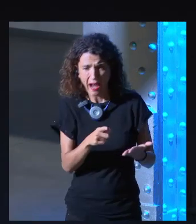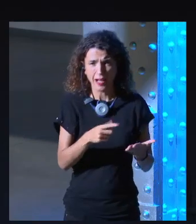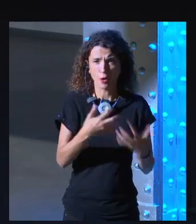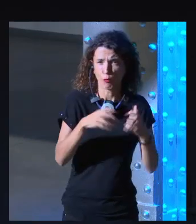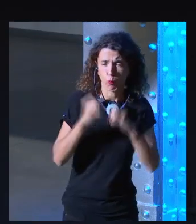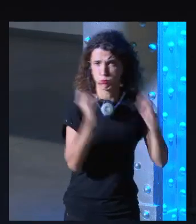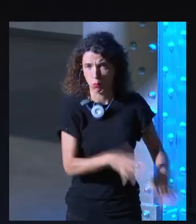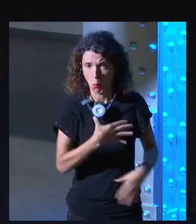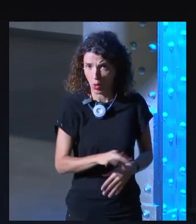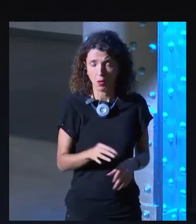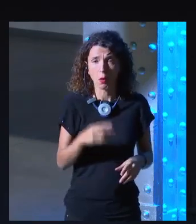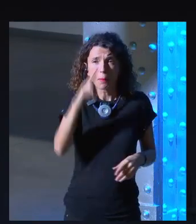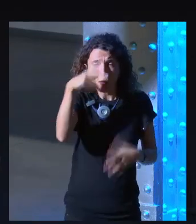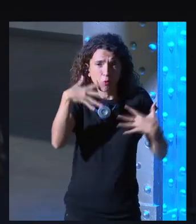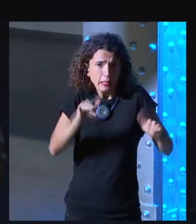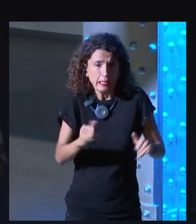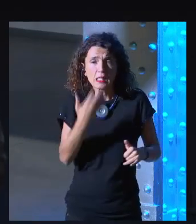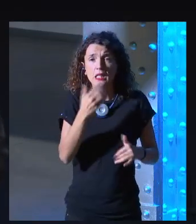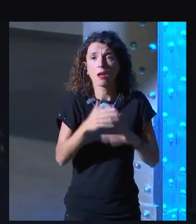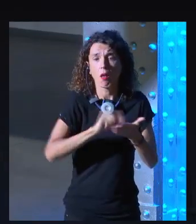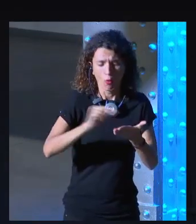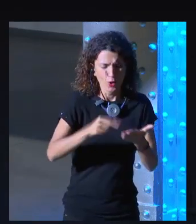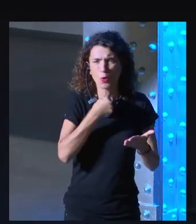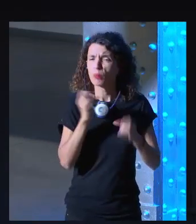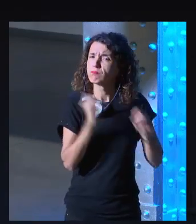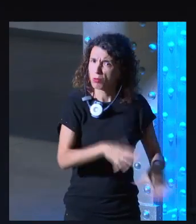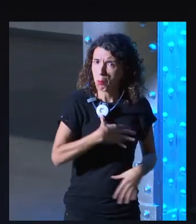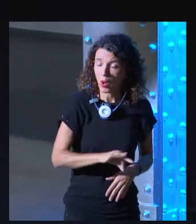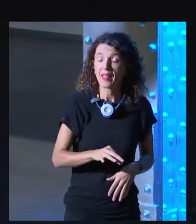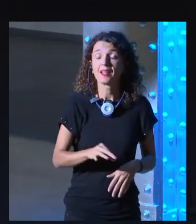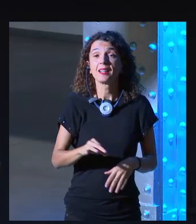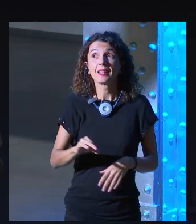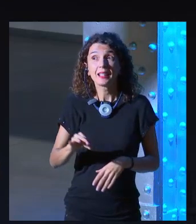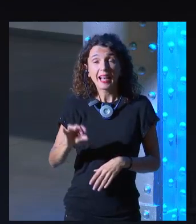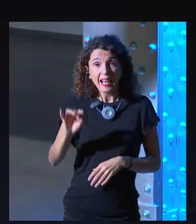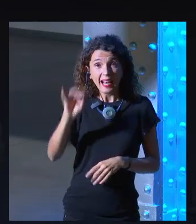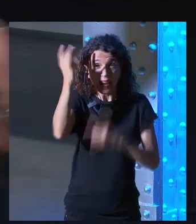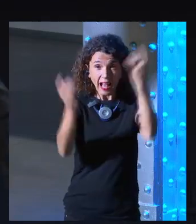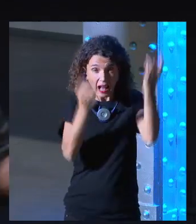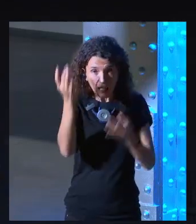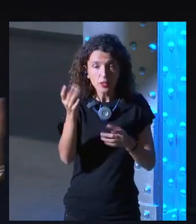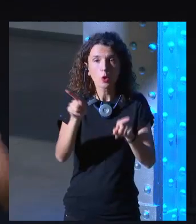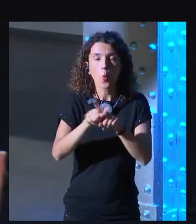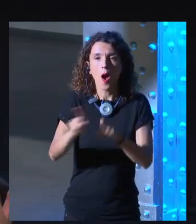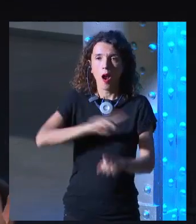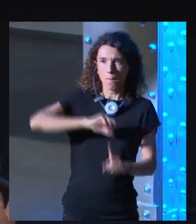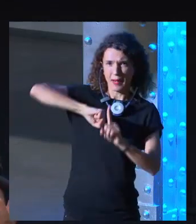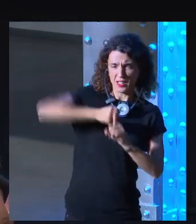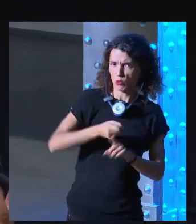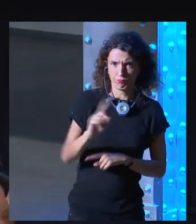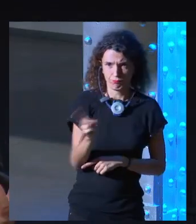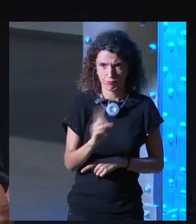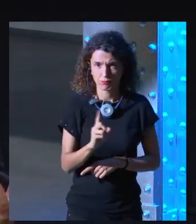isn't working. The creative self doesn't yield to pressure in the same way that the executive self